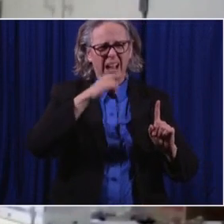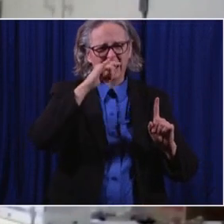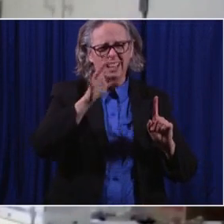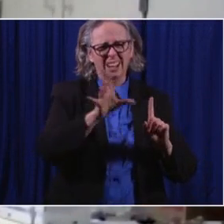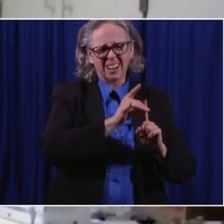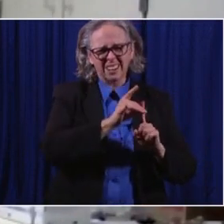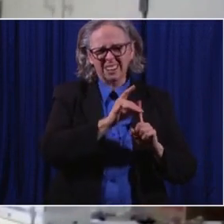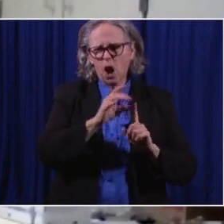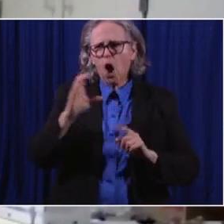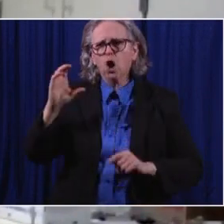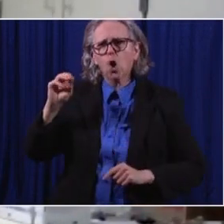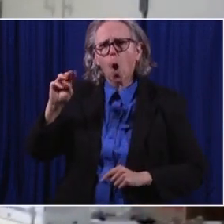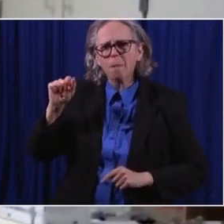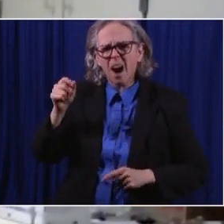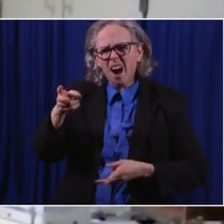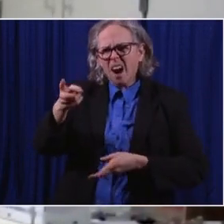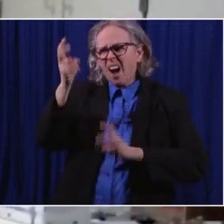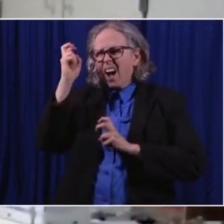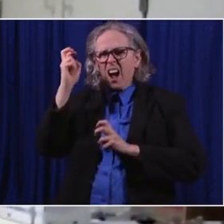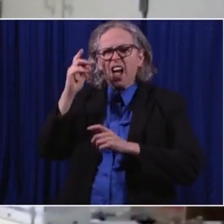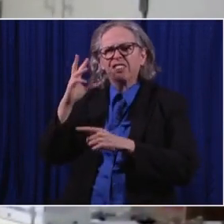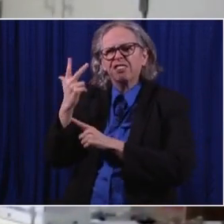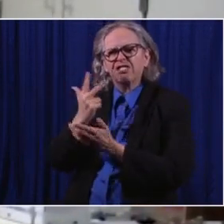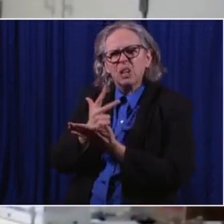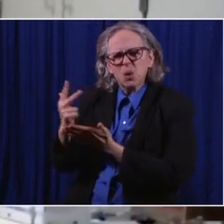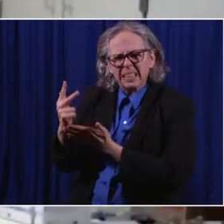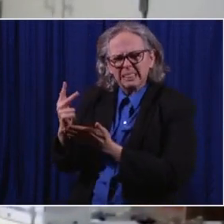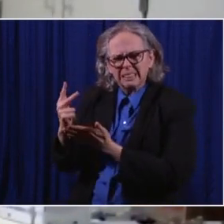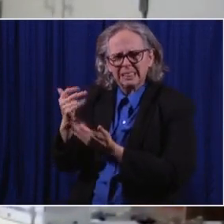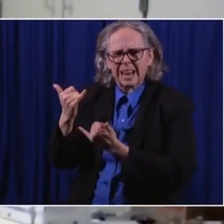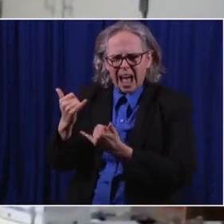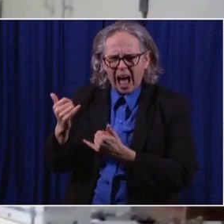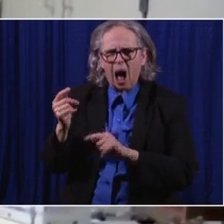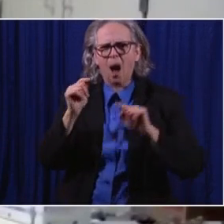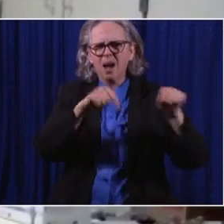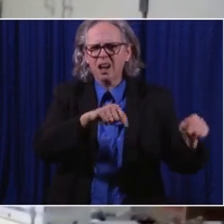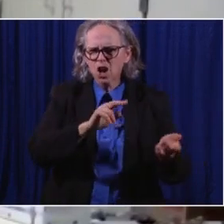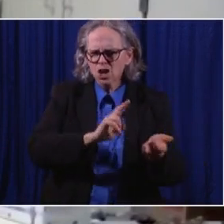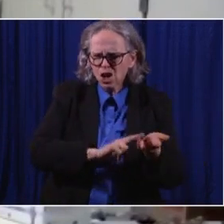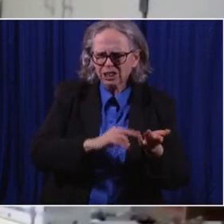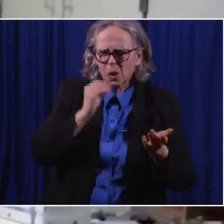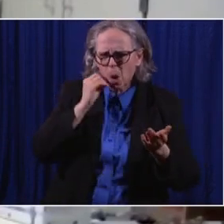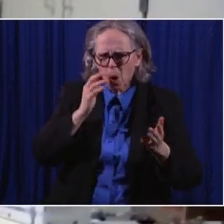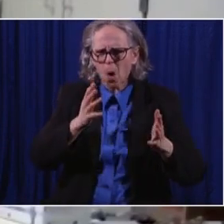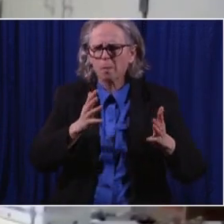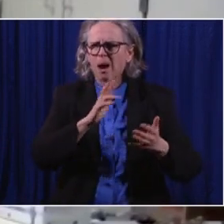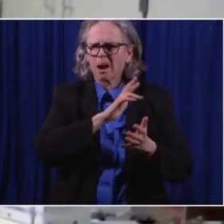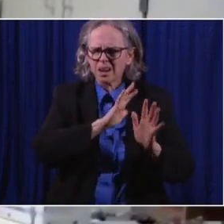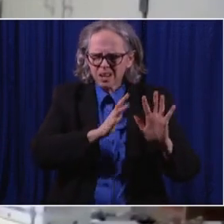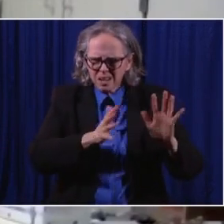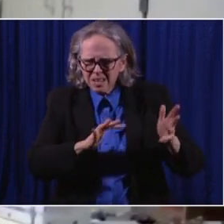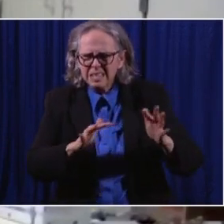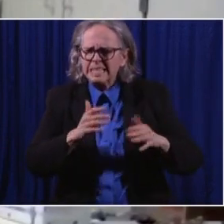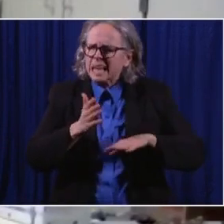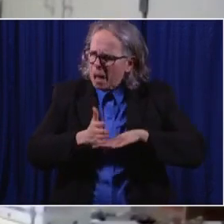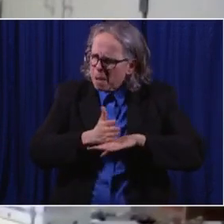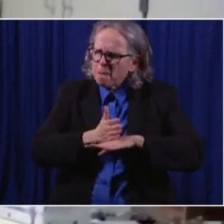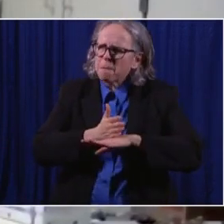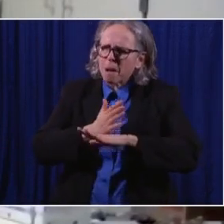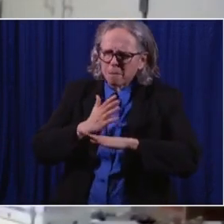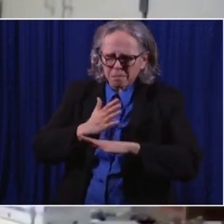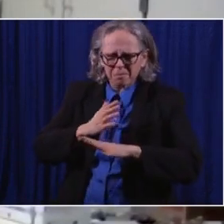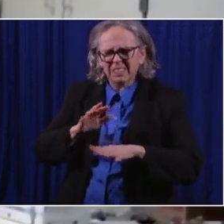she is currently still in the nursing facility. And my other daughter, she's getting better very slowly.